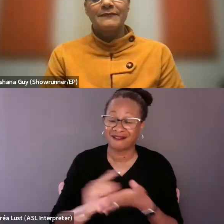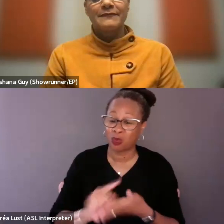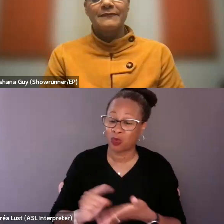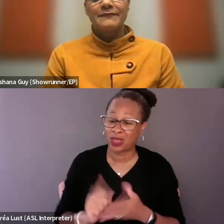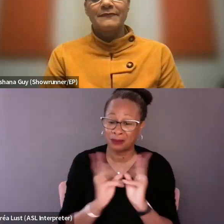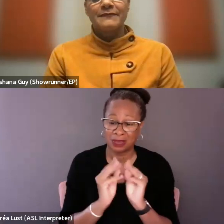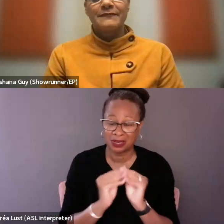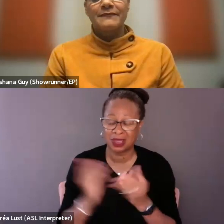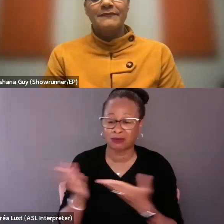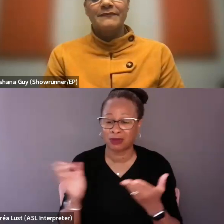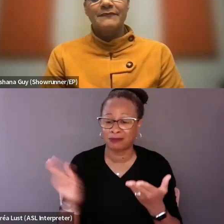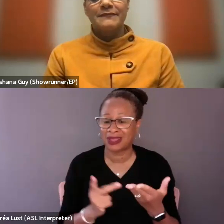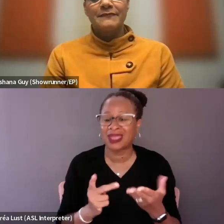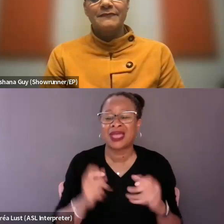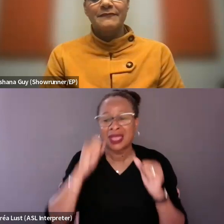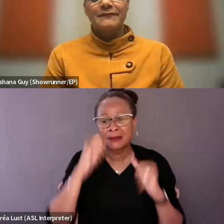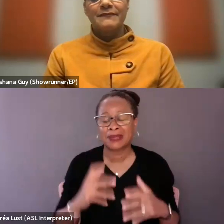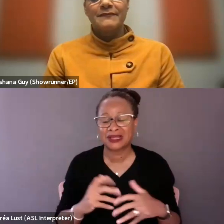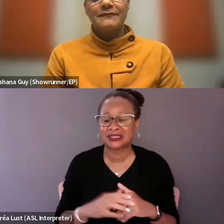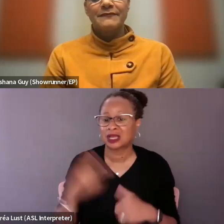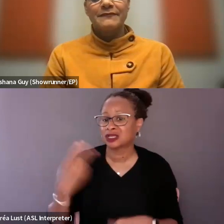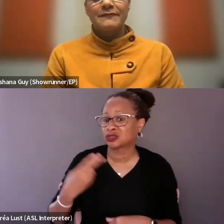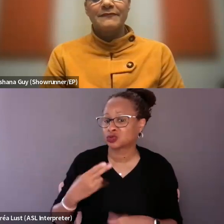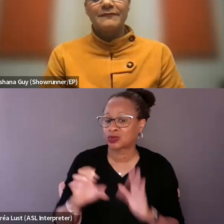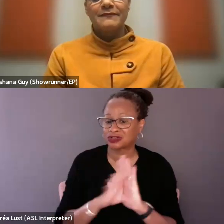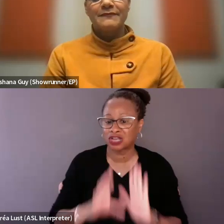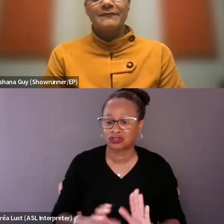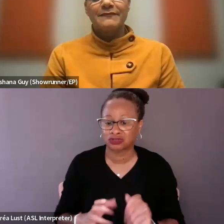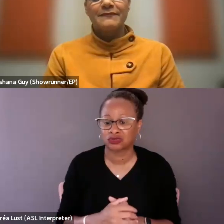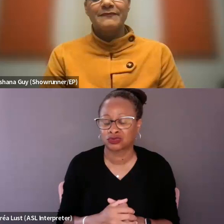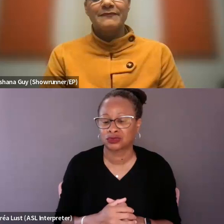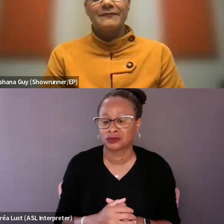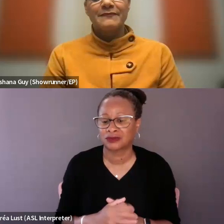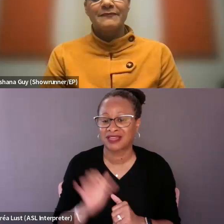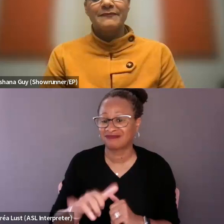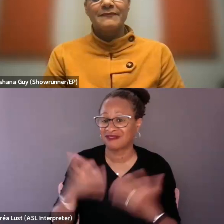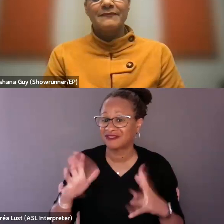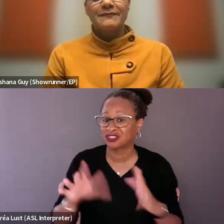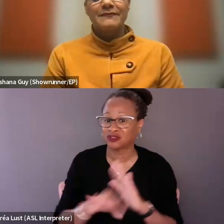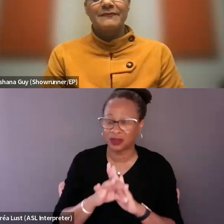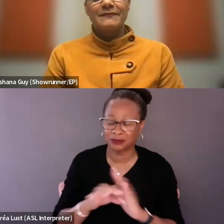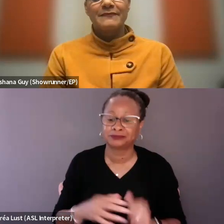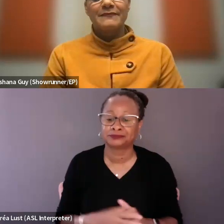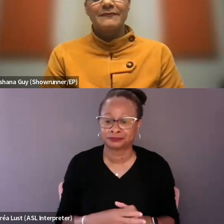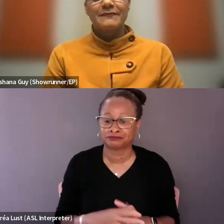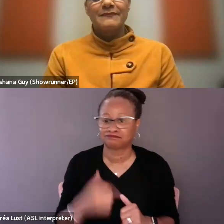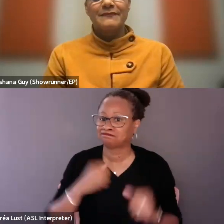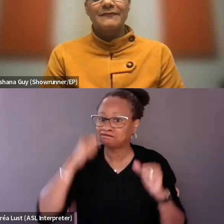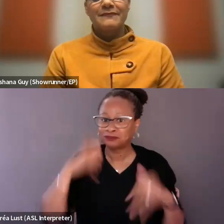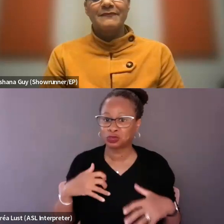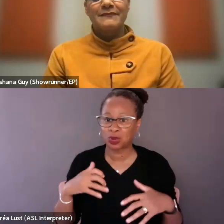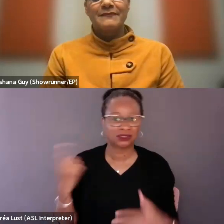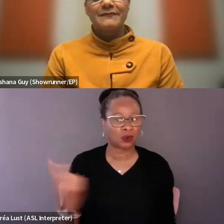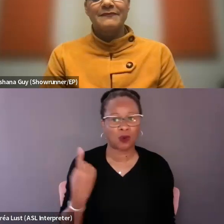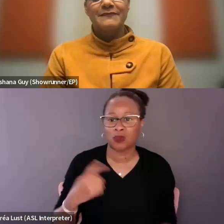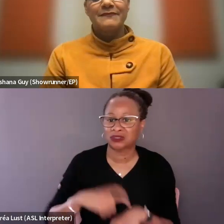bring back, you know, these amazing historical characters that they had found, you know, I was surprised all the